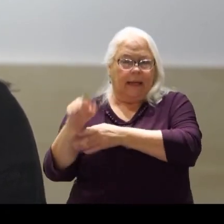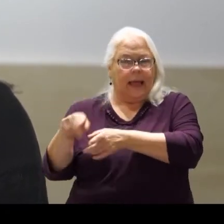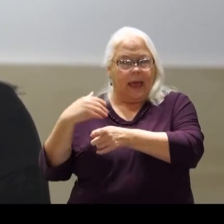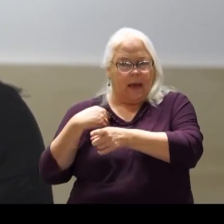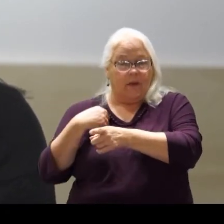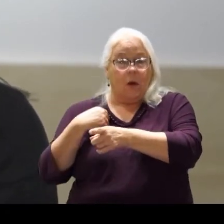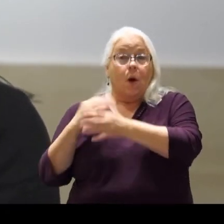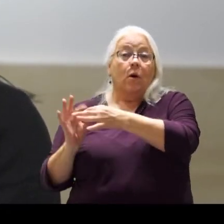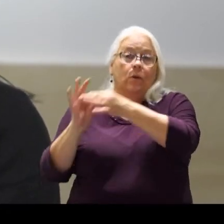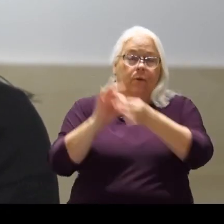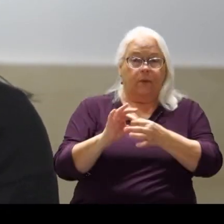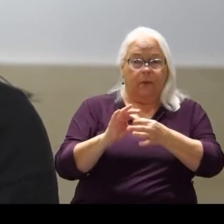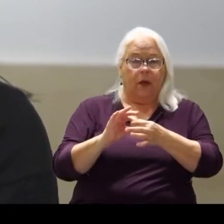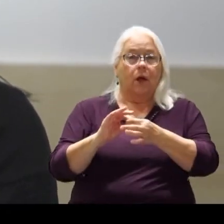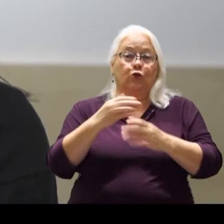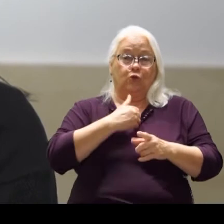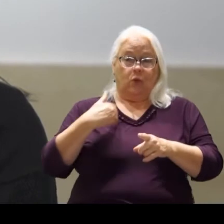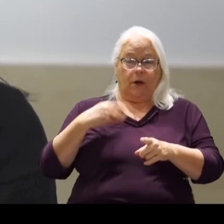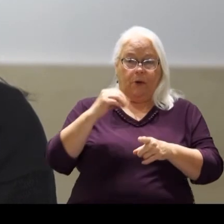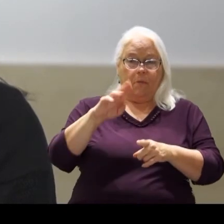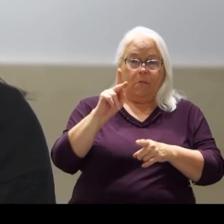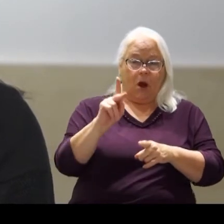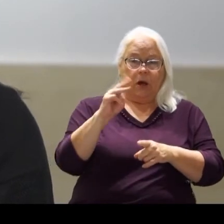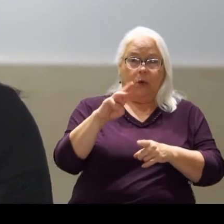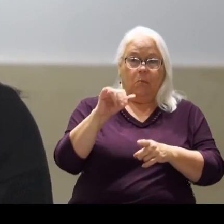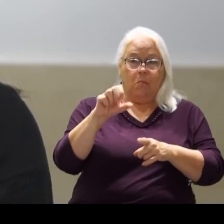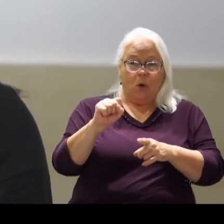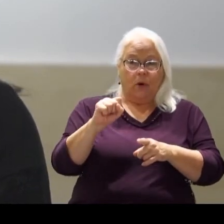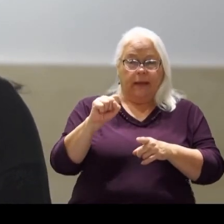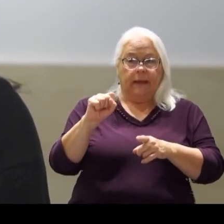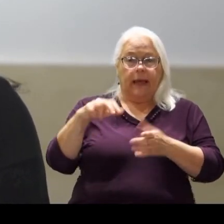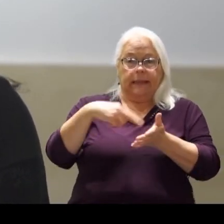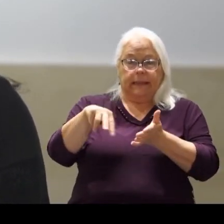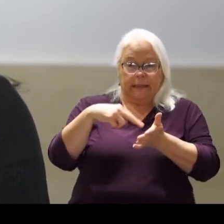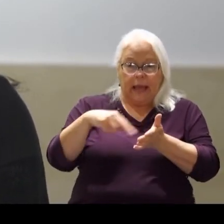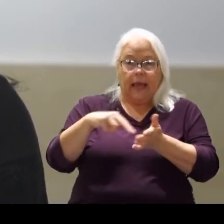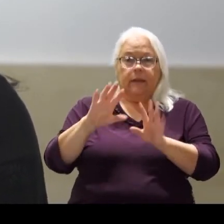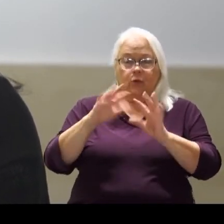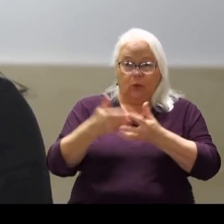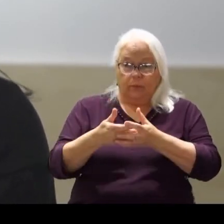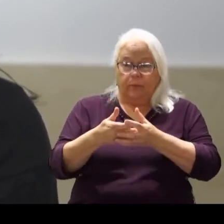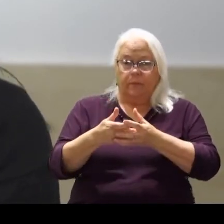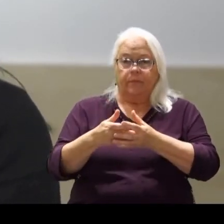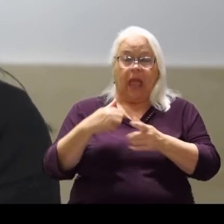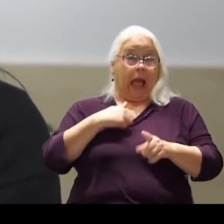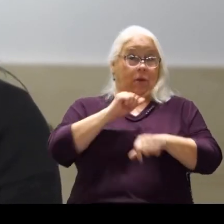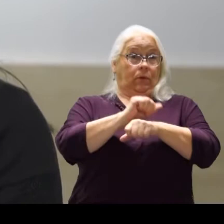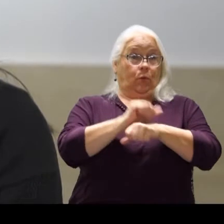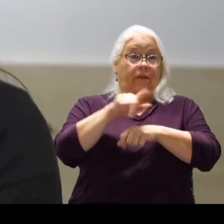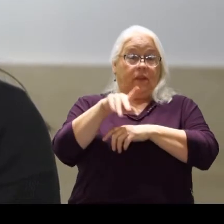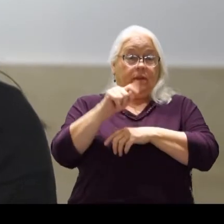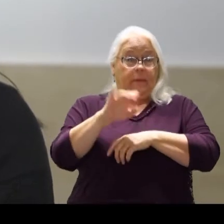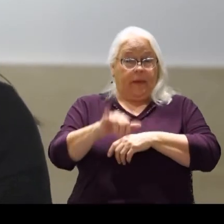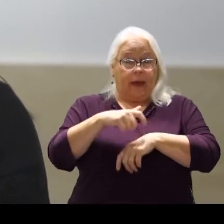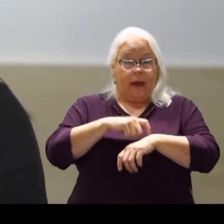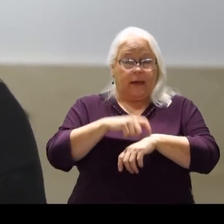training through the organizers of the Mark Morris Dance Group, and they brought that training to Toronto. So I was